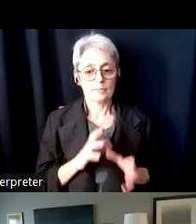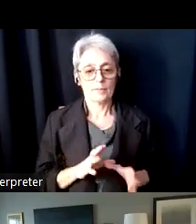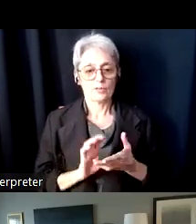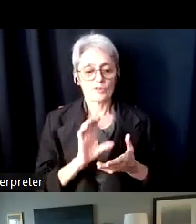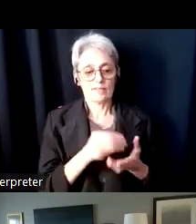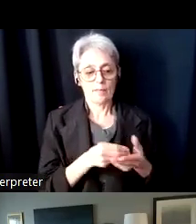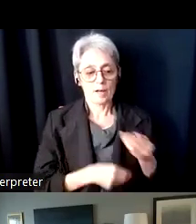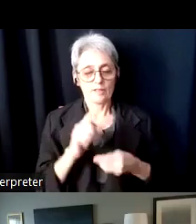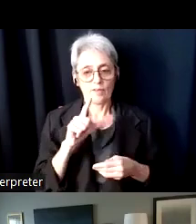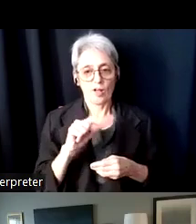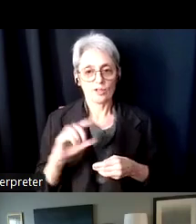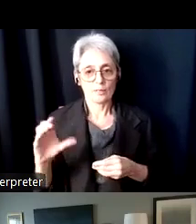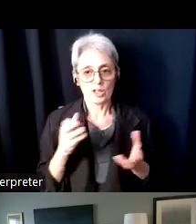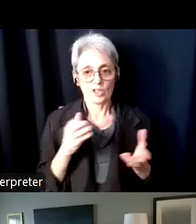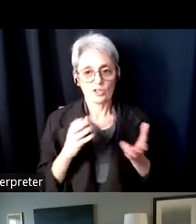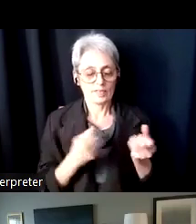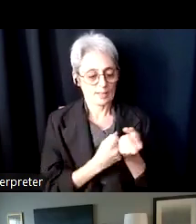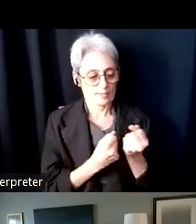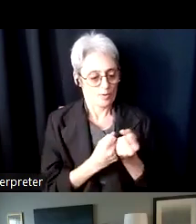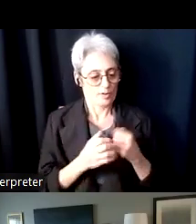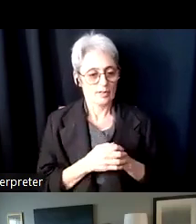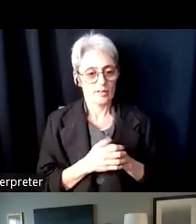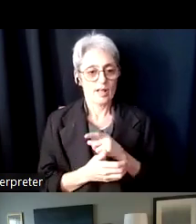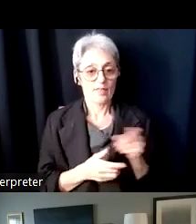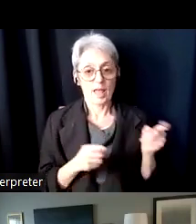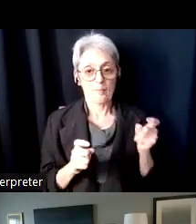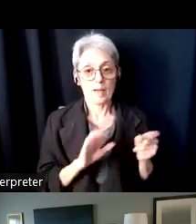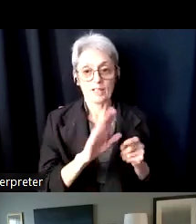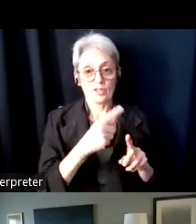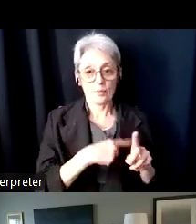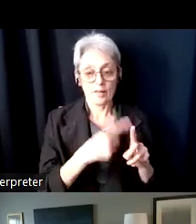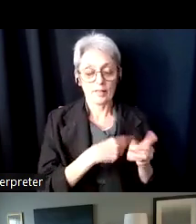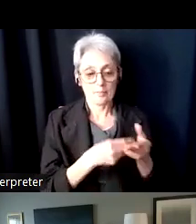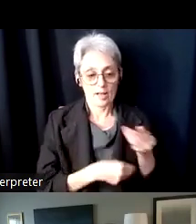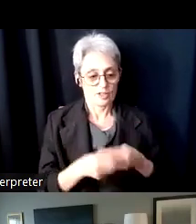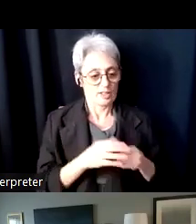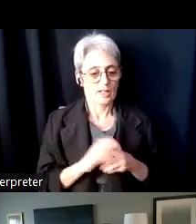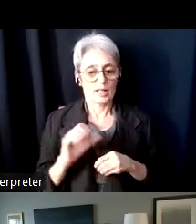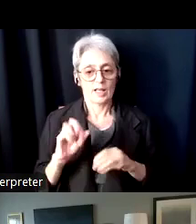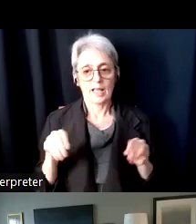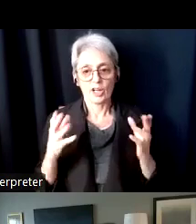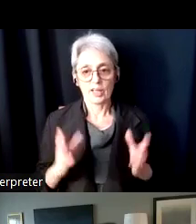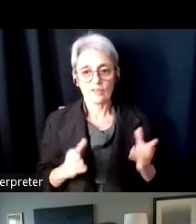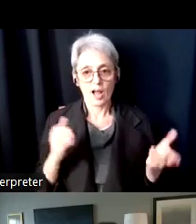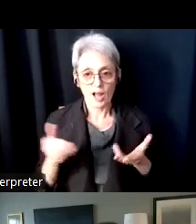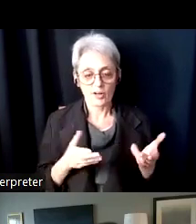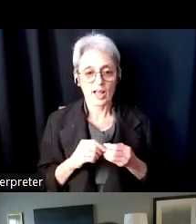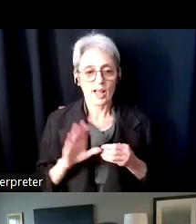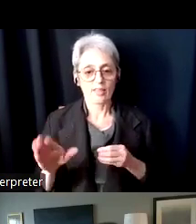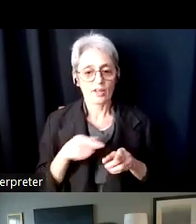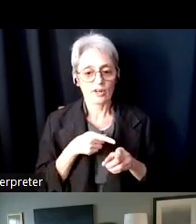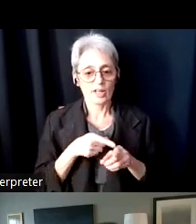care services and supports. They manage their monthly budget, caregiver hiring, and their individualized